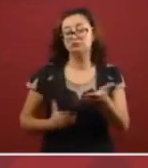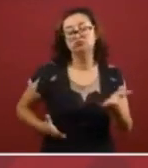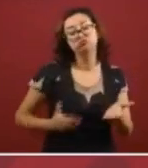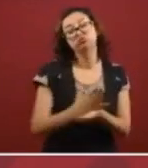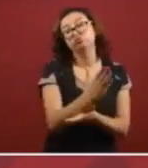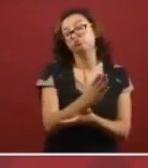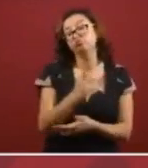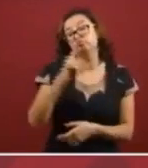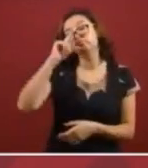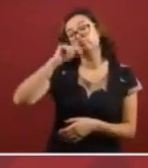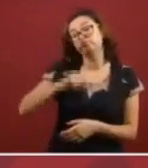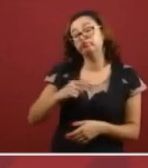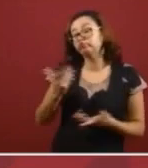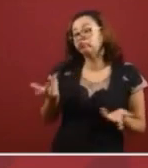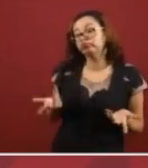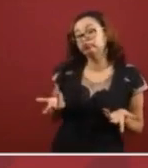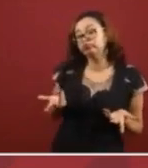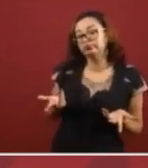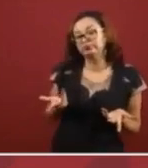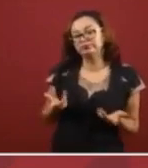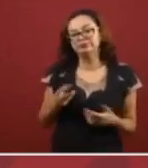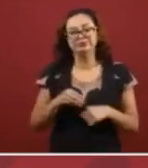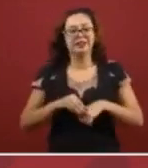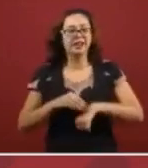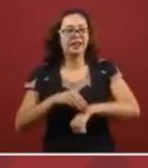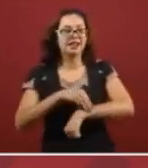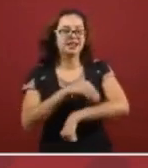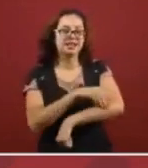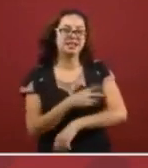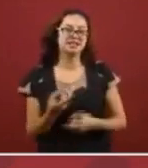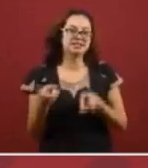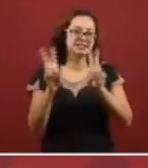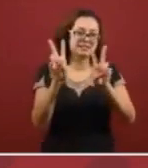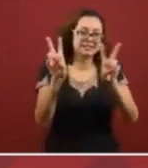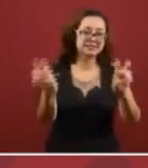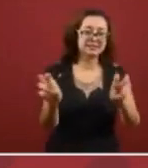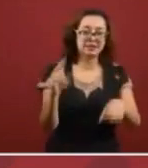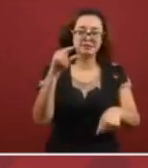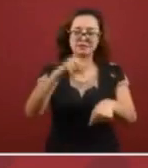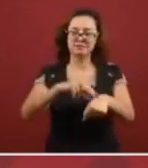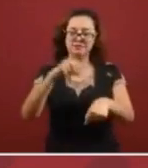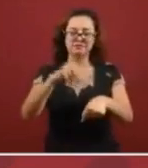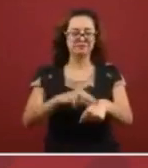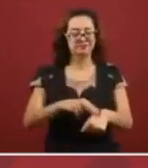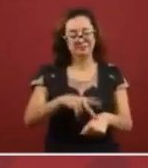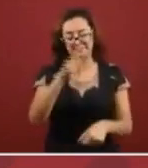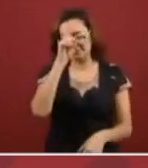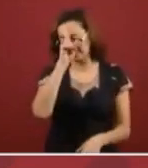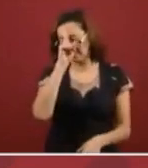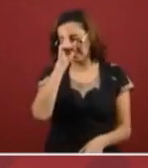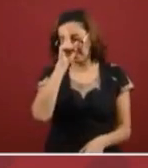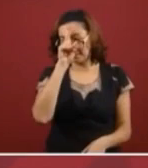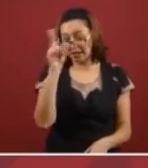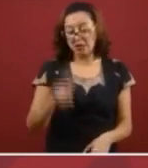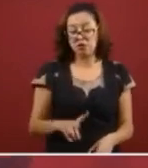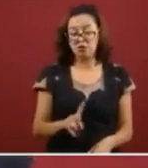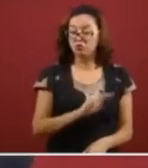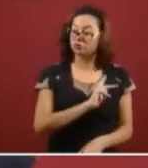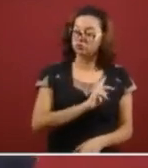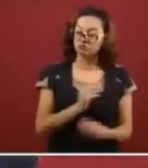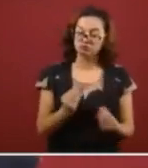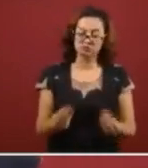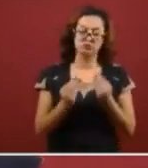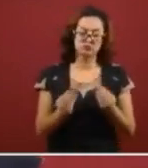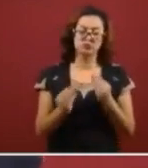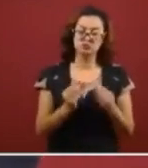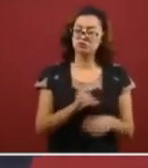they said they didn't pass the exams. And then that was even worse when